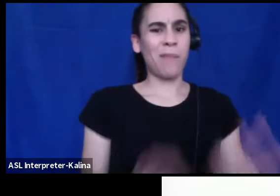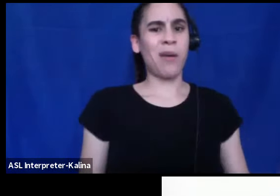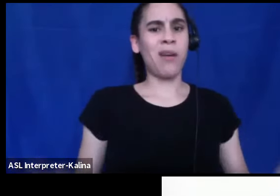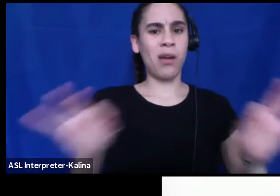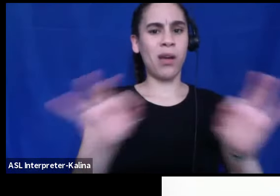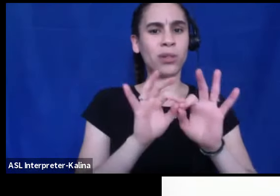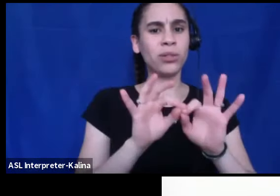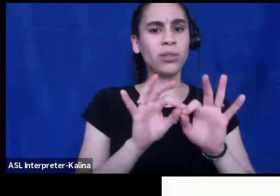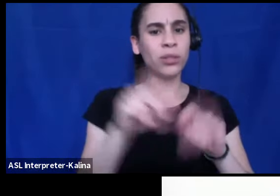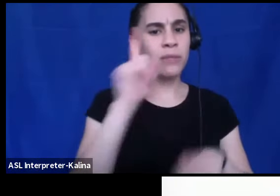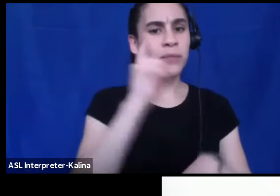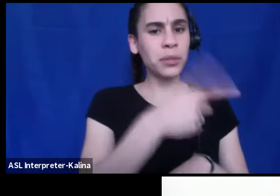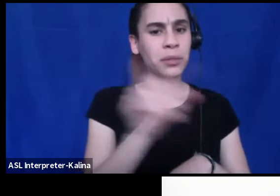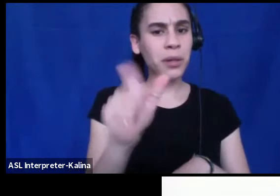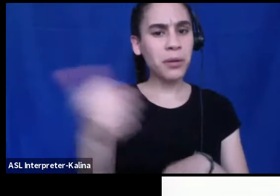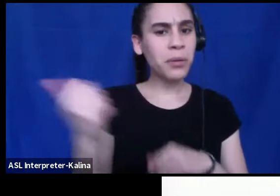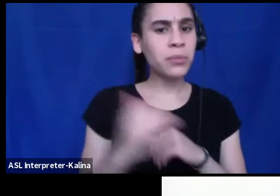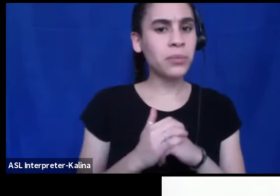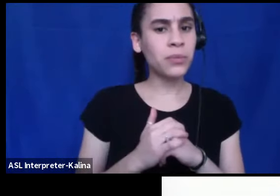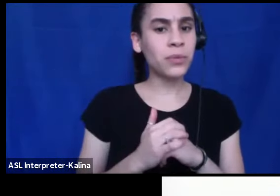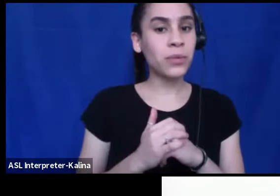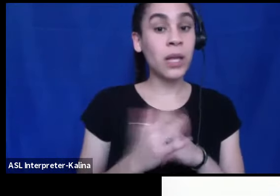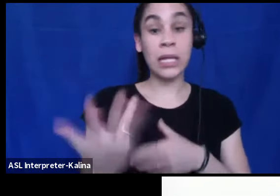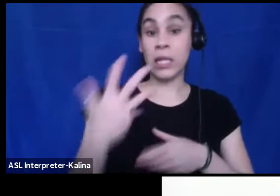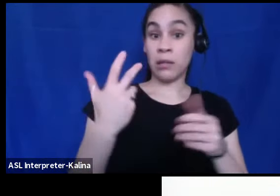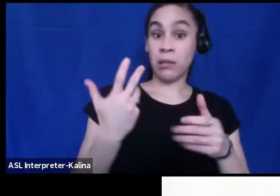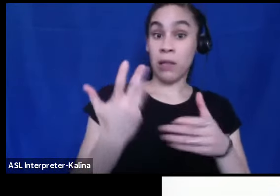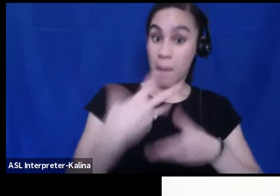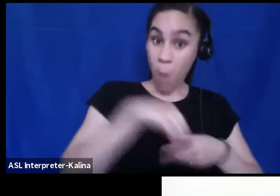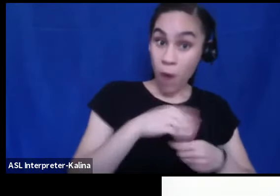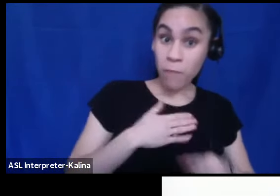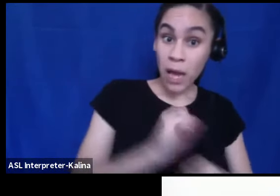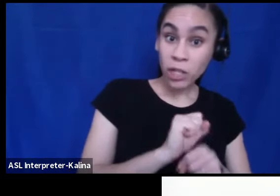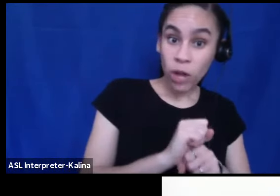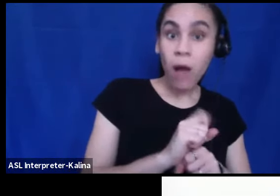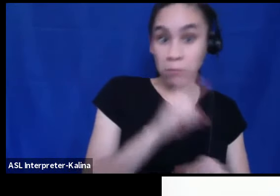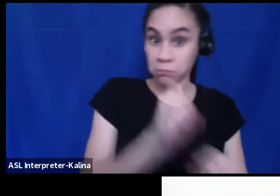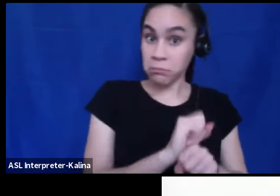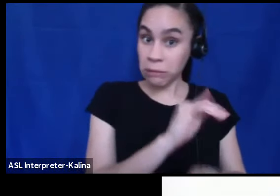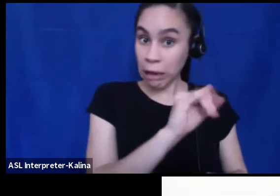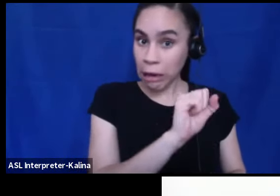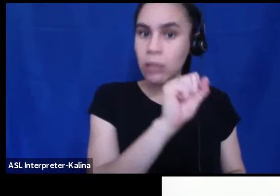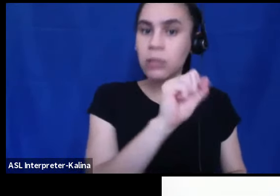that whether it's part of my job, which it is, or just something I genuinely care about,